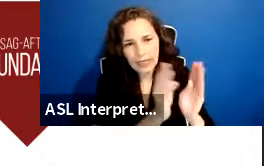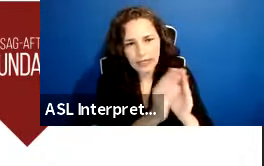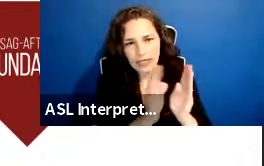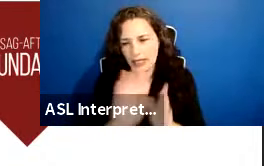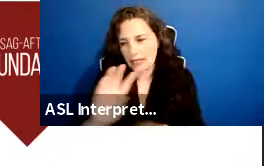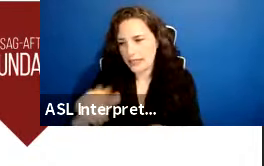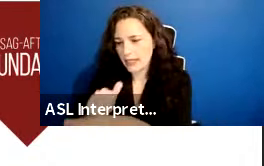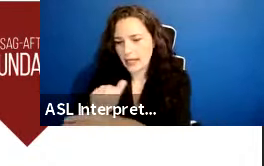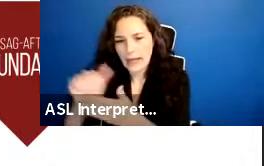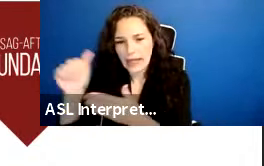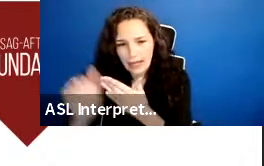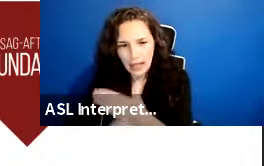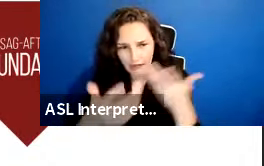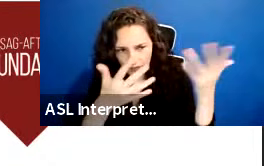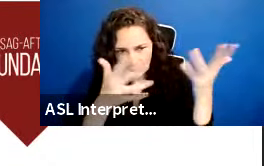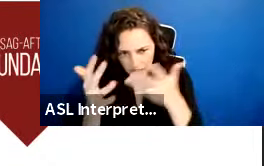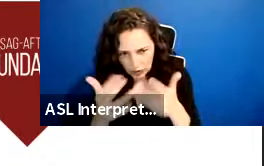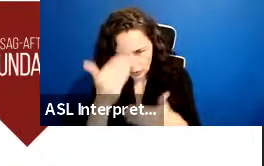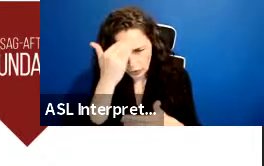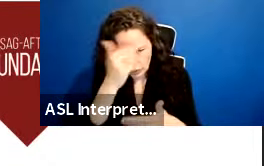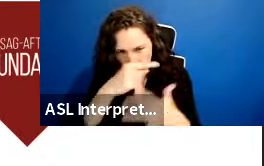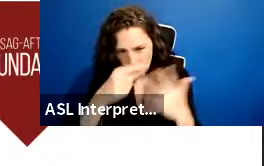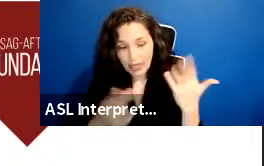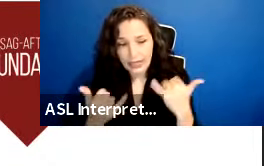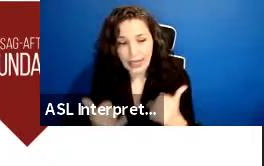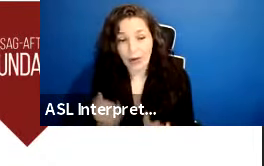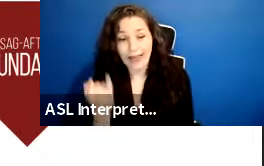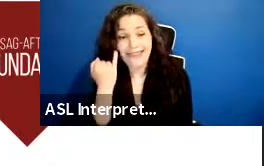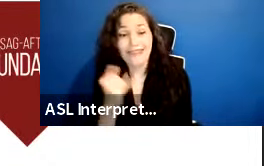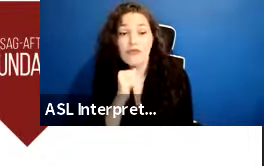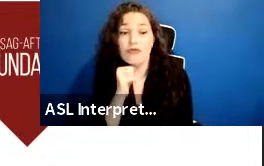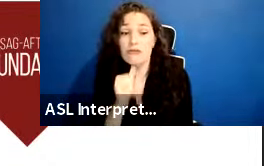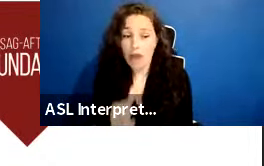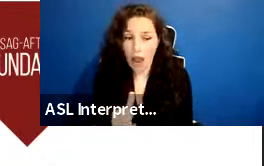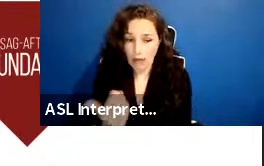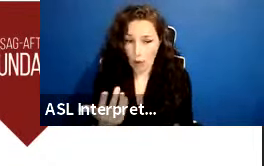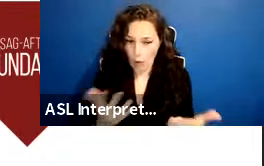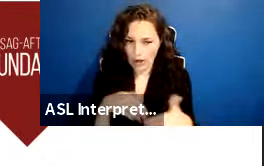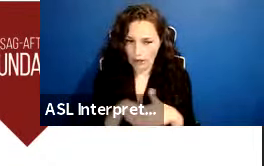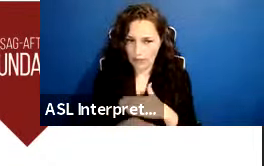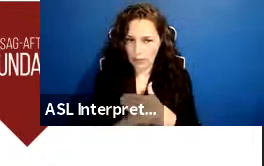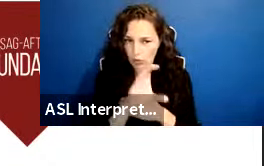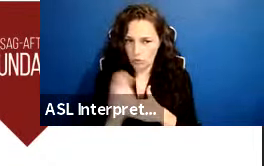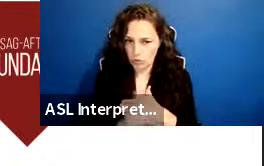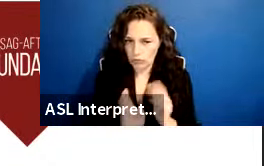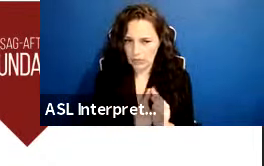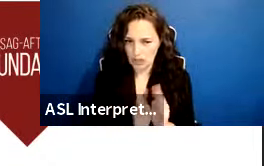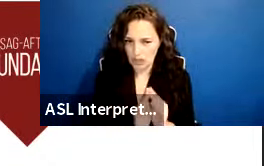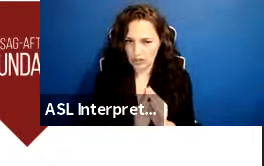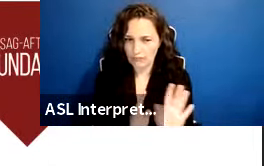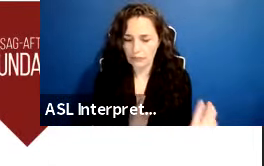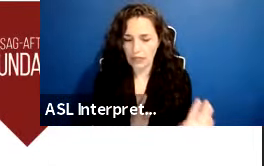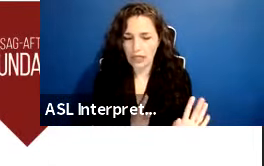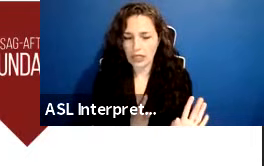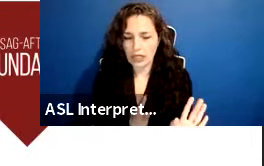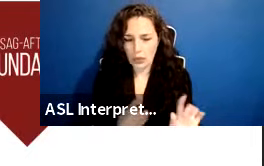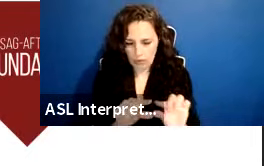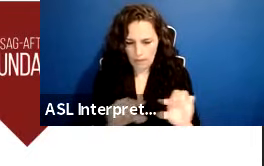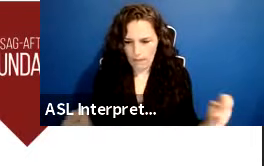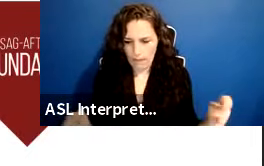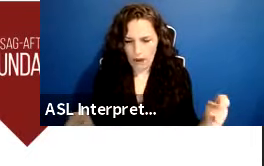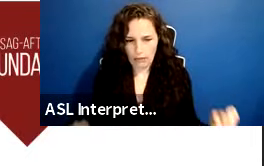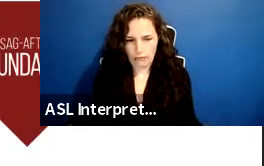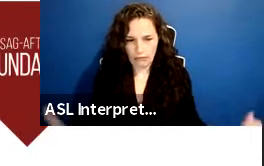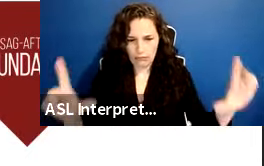Now that let's pretend we're now in a Zoom session, as I am right now. At the very bottom of the Zoom window, once you're